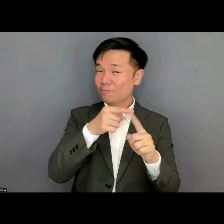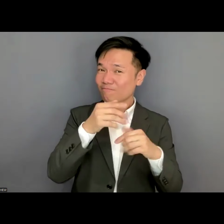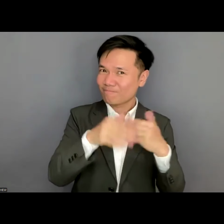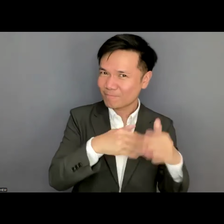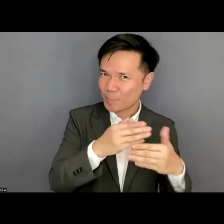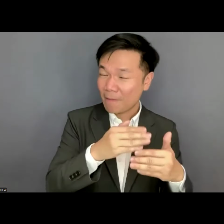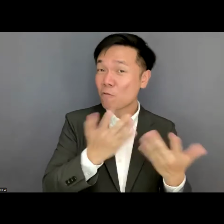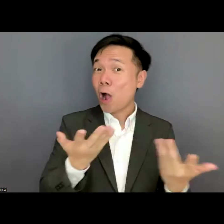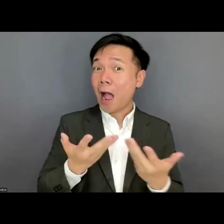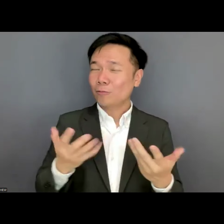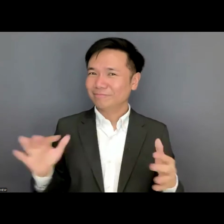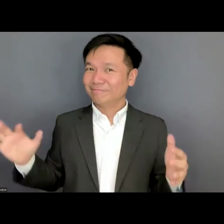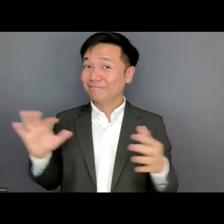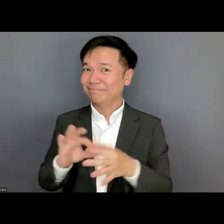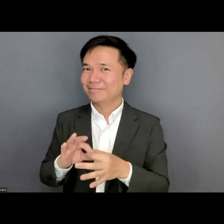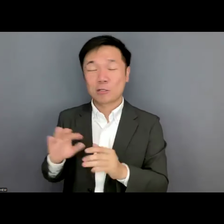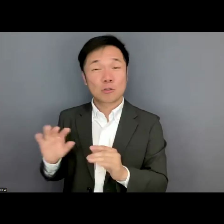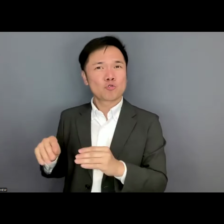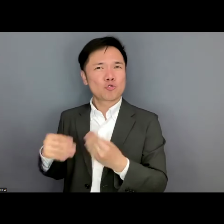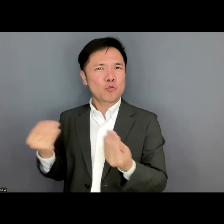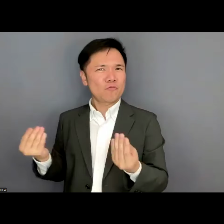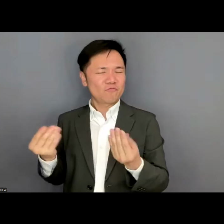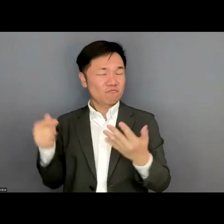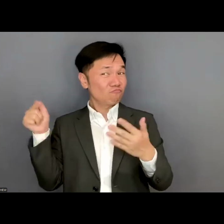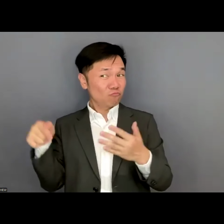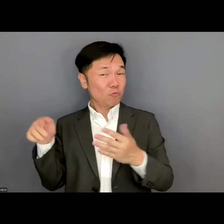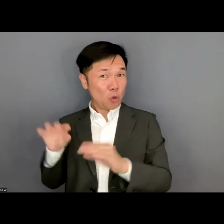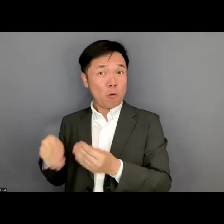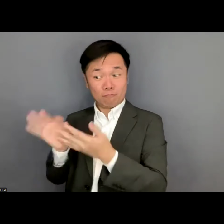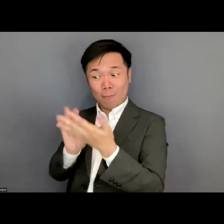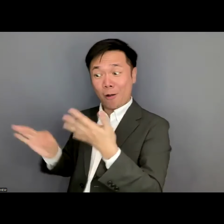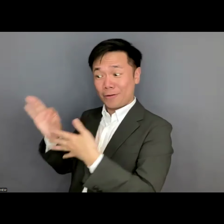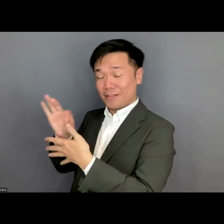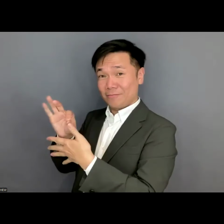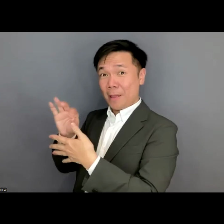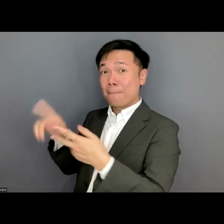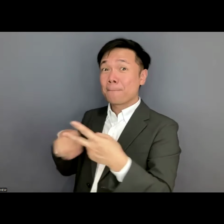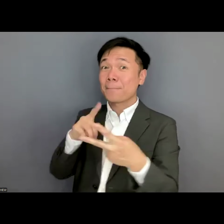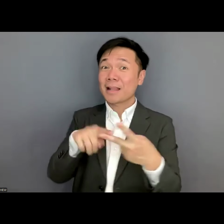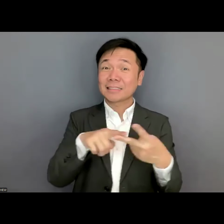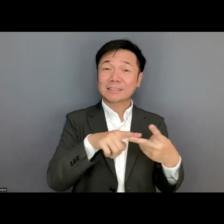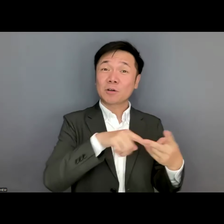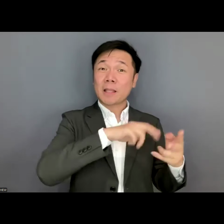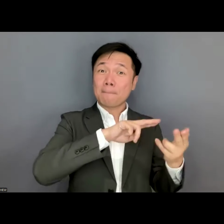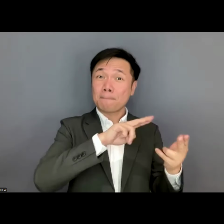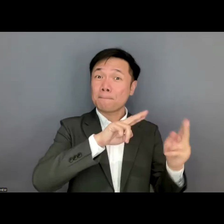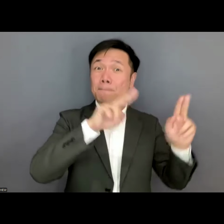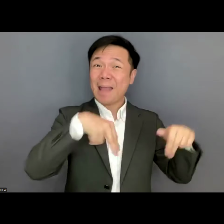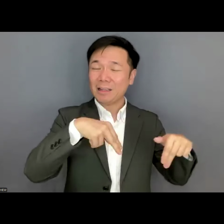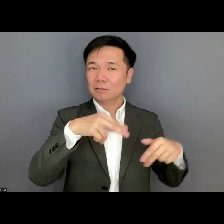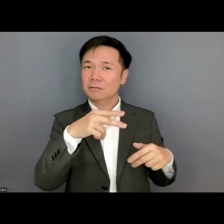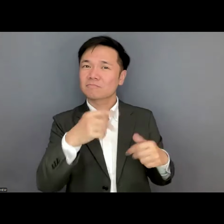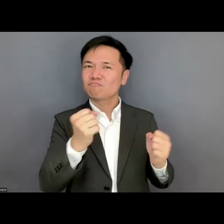youth priorities and the Pact for the Future, I believe. So please take it away.